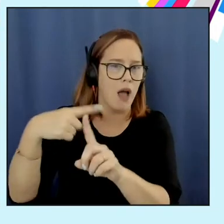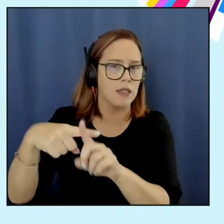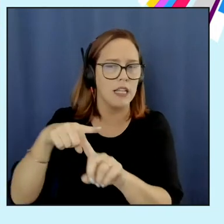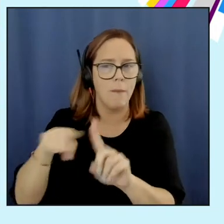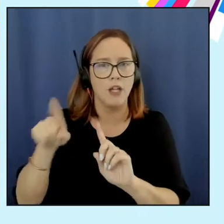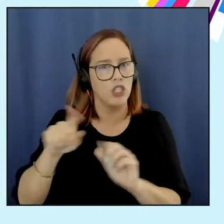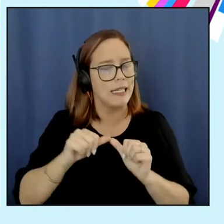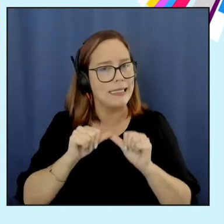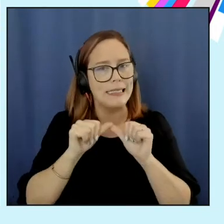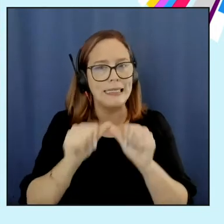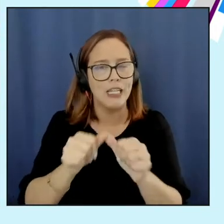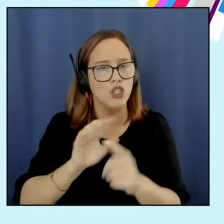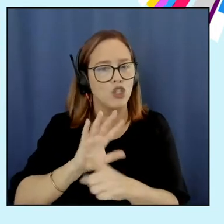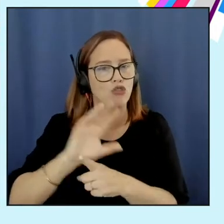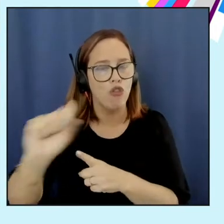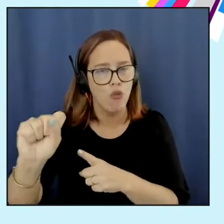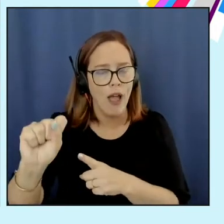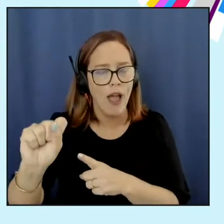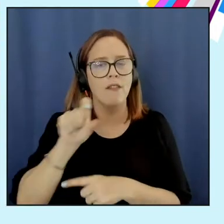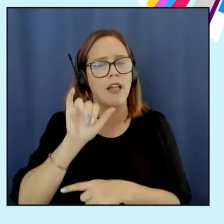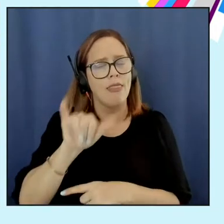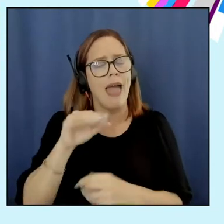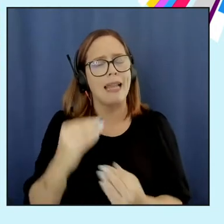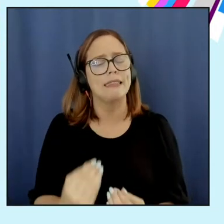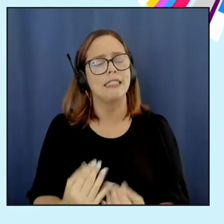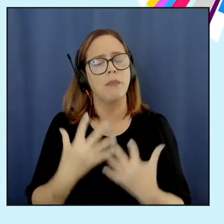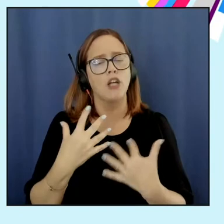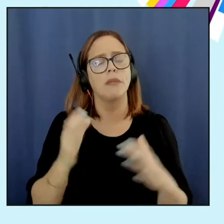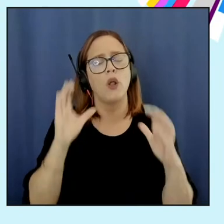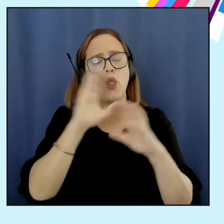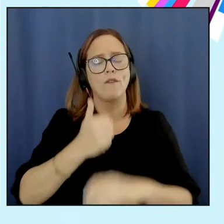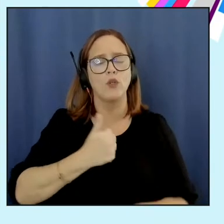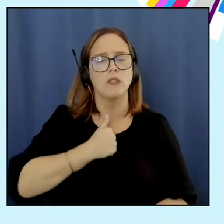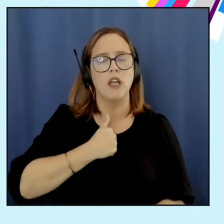for self-love and look for resilience always.